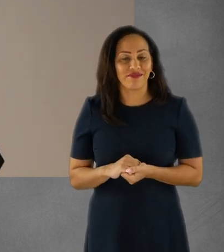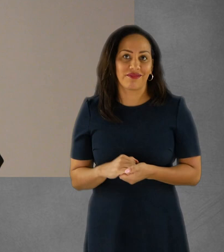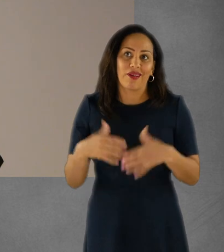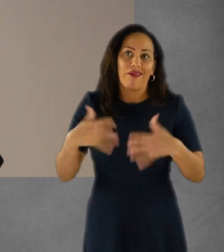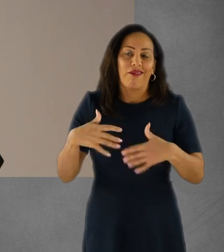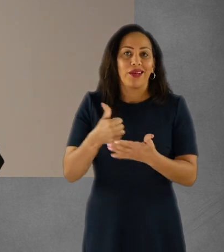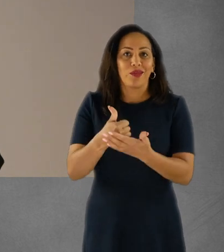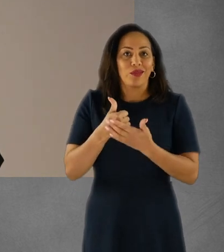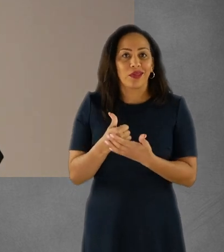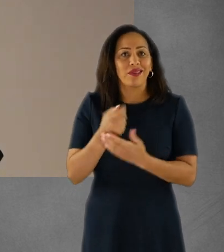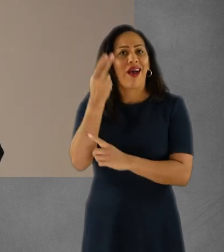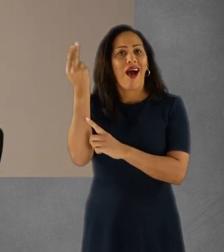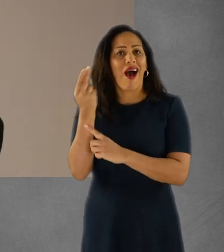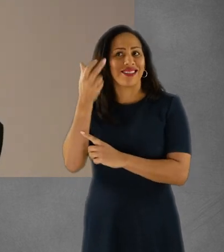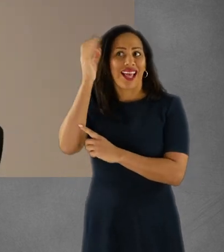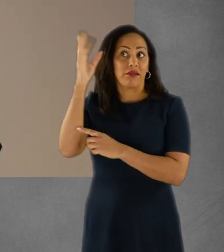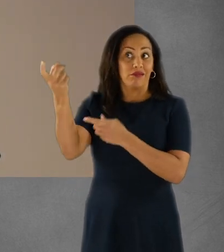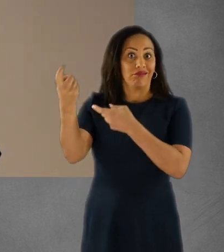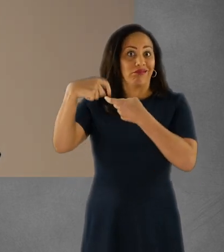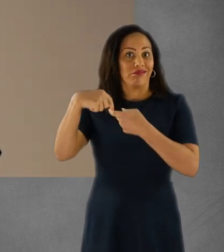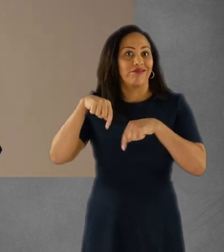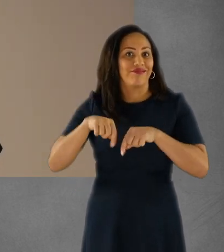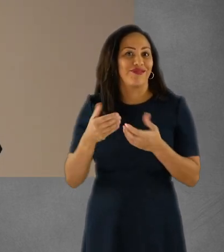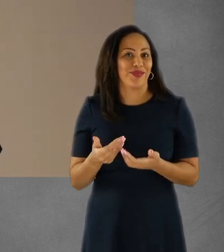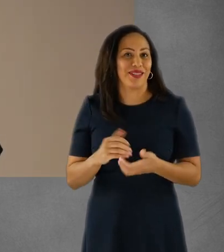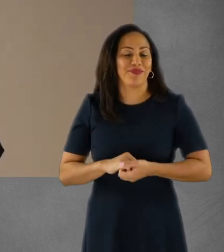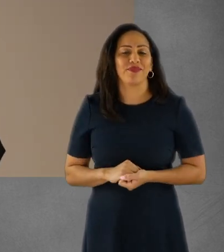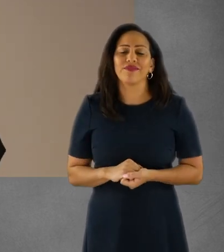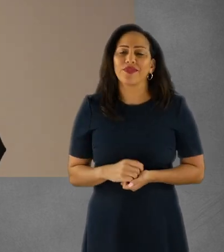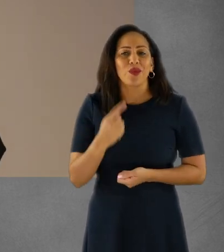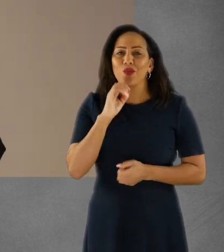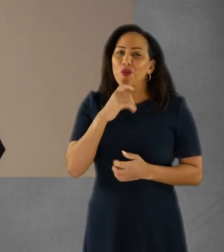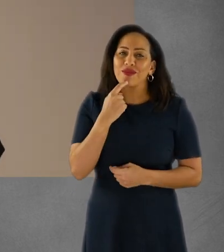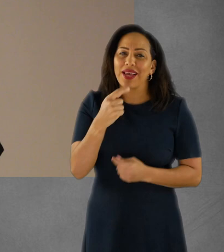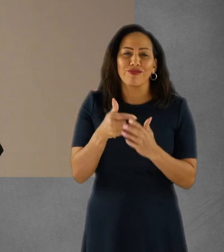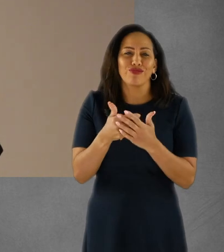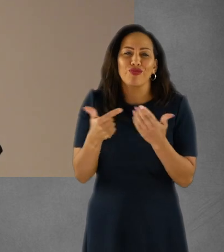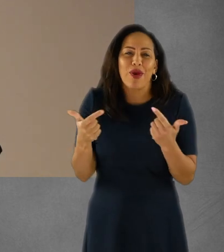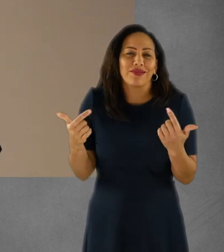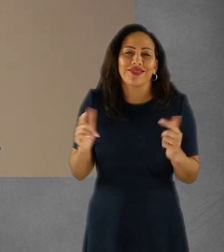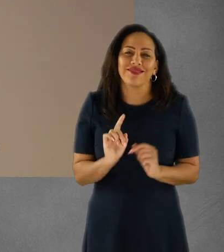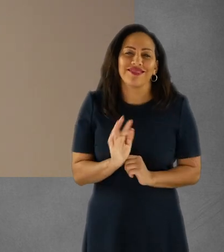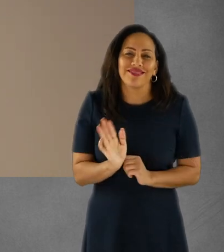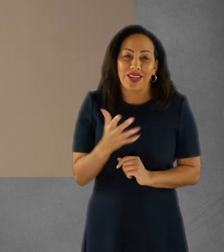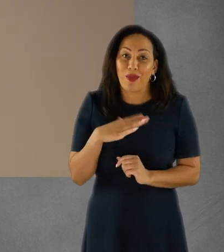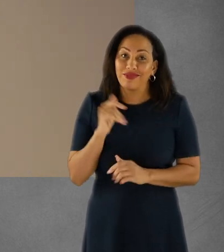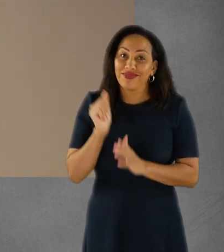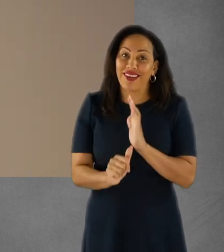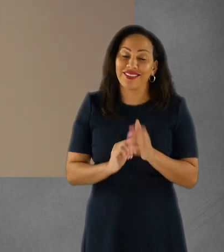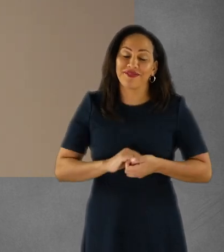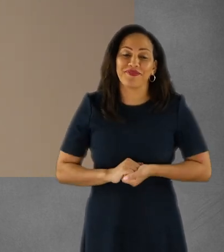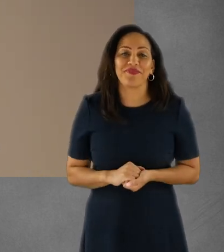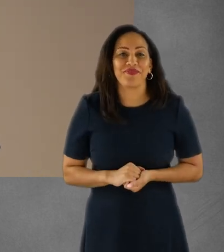incredible supporters and our council who's here with us today as well. I won't say too much because I really want us to all dive straight